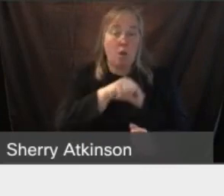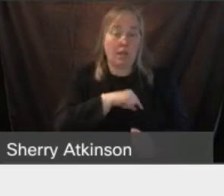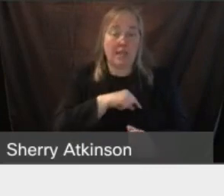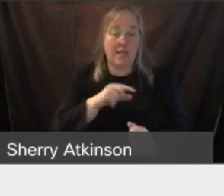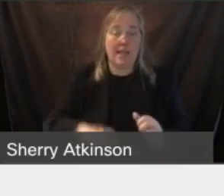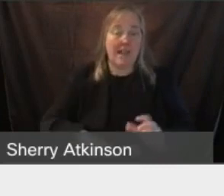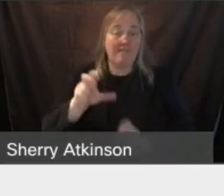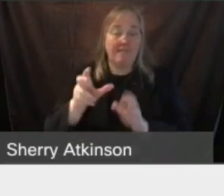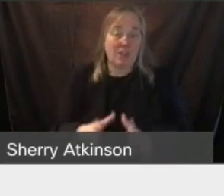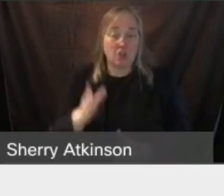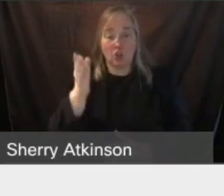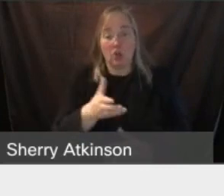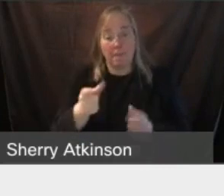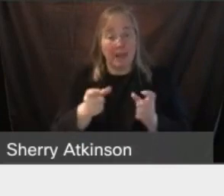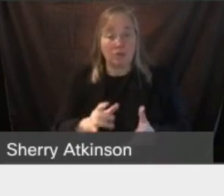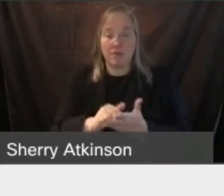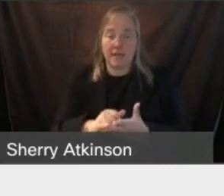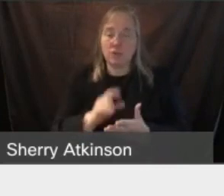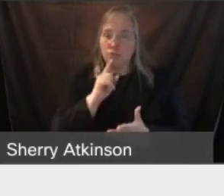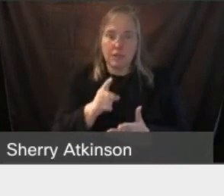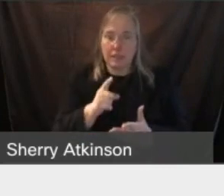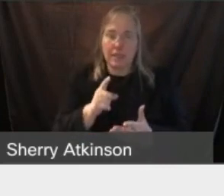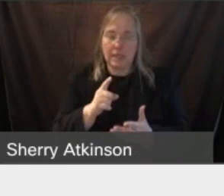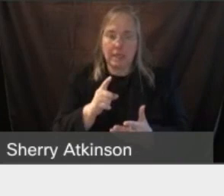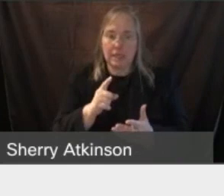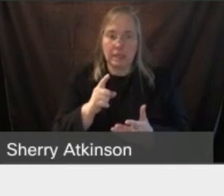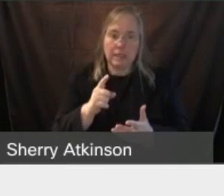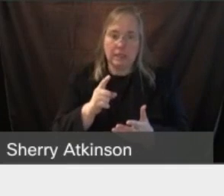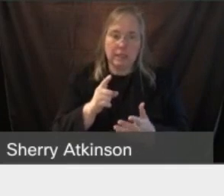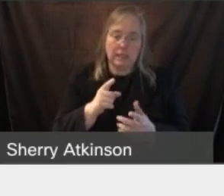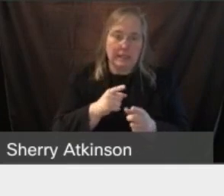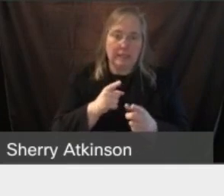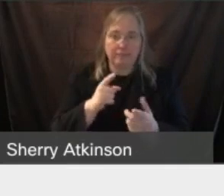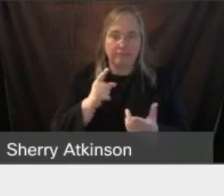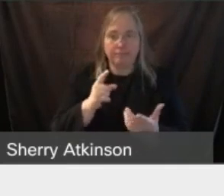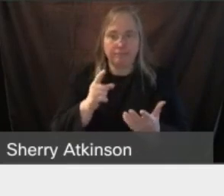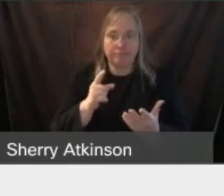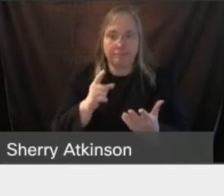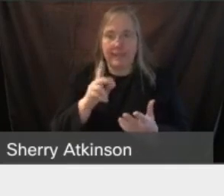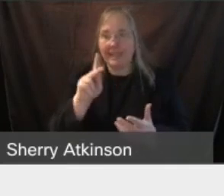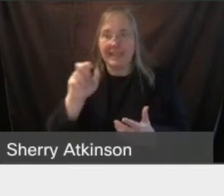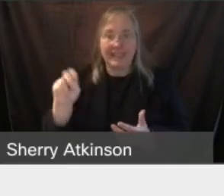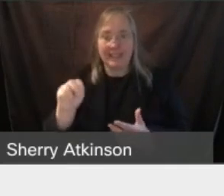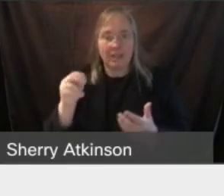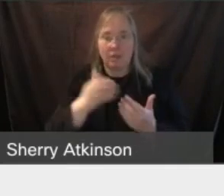manager is really keen going forward. A few things that I